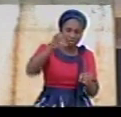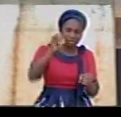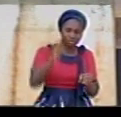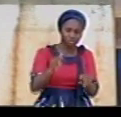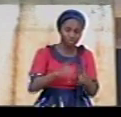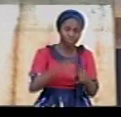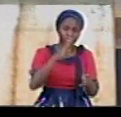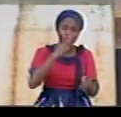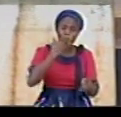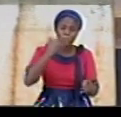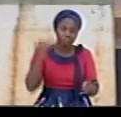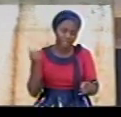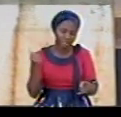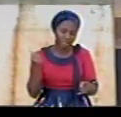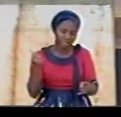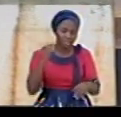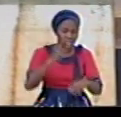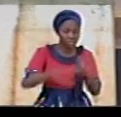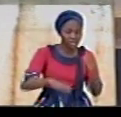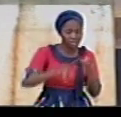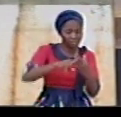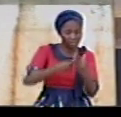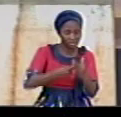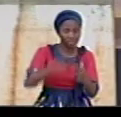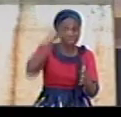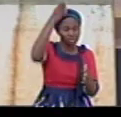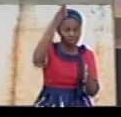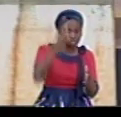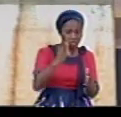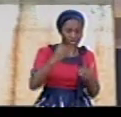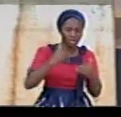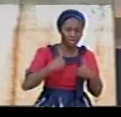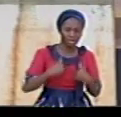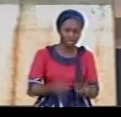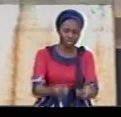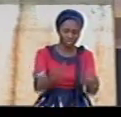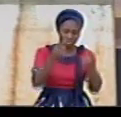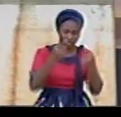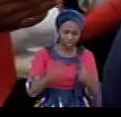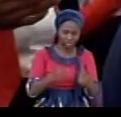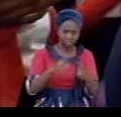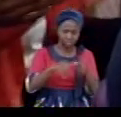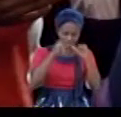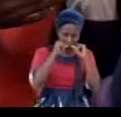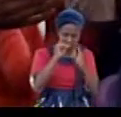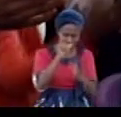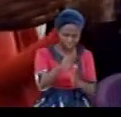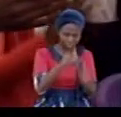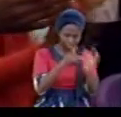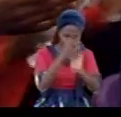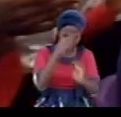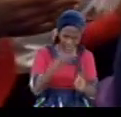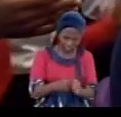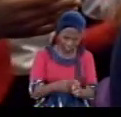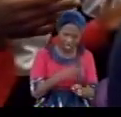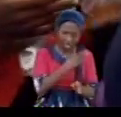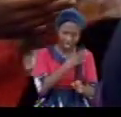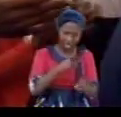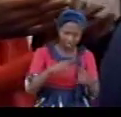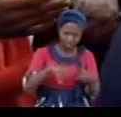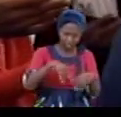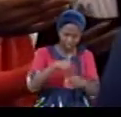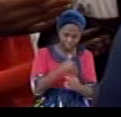greater than his beginning, God has come to bless you and to make